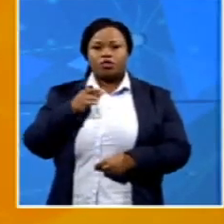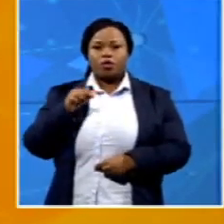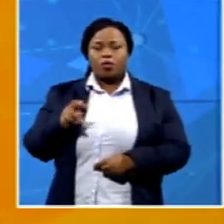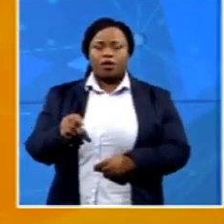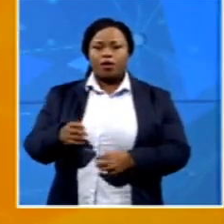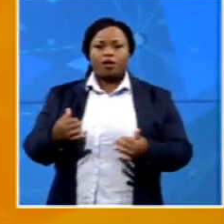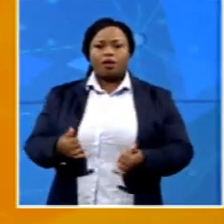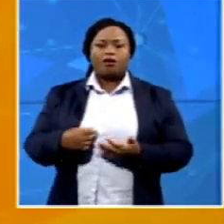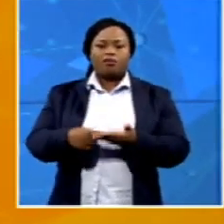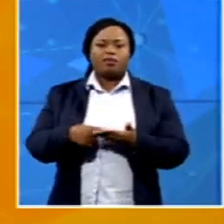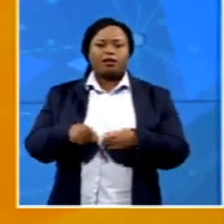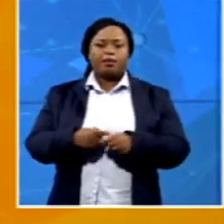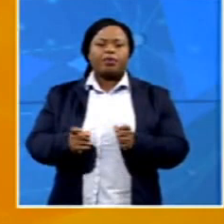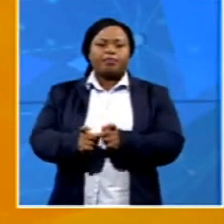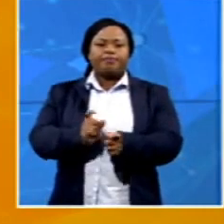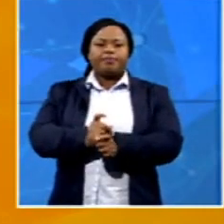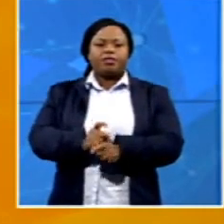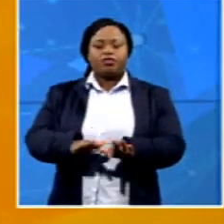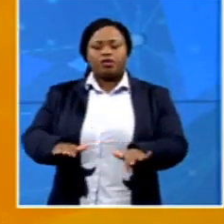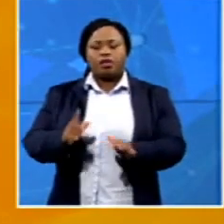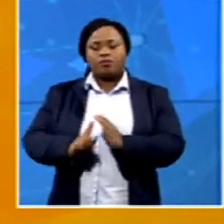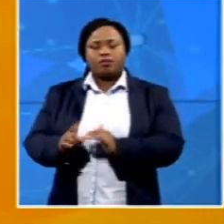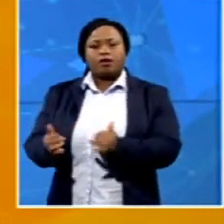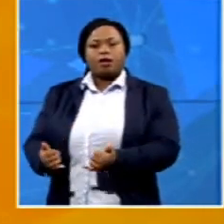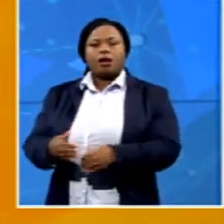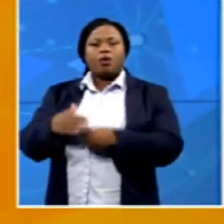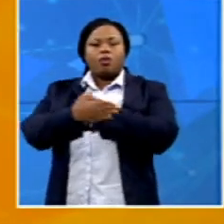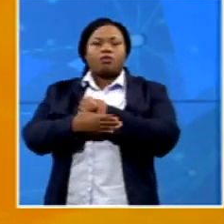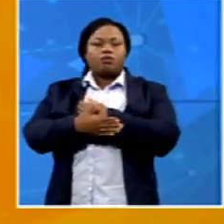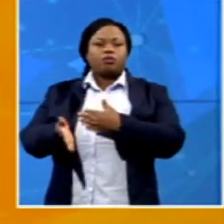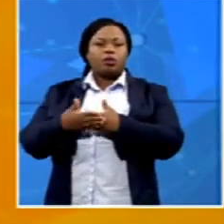conversation about helping dyslexic pupils cope during the COVID-19 pandemic lockdown.